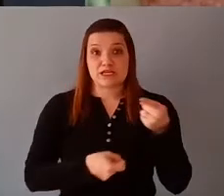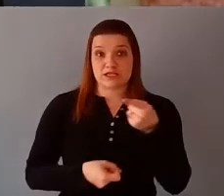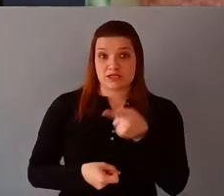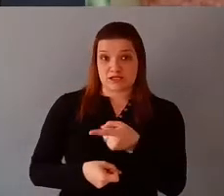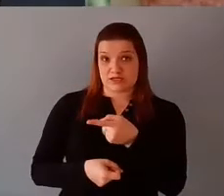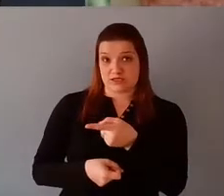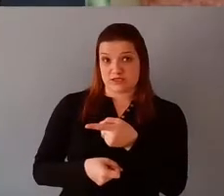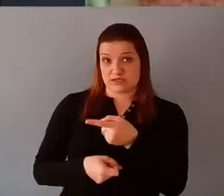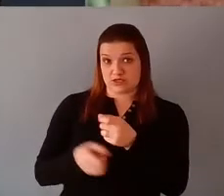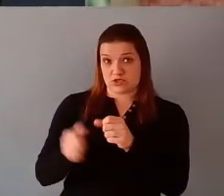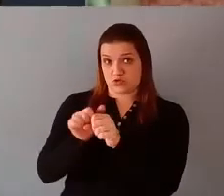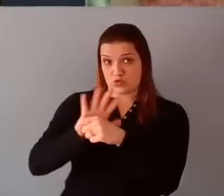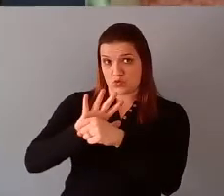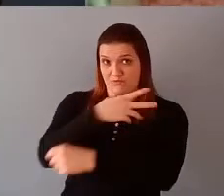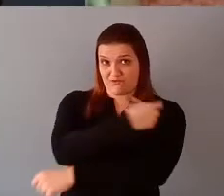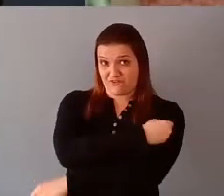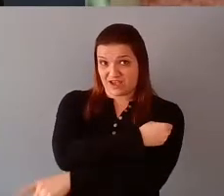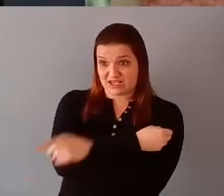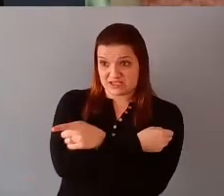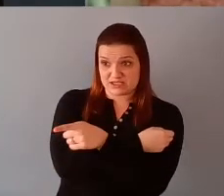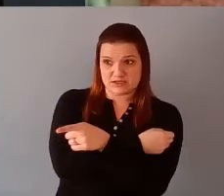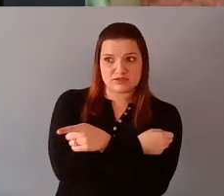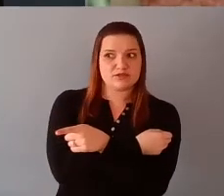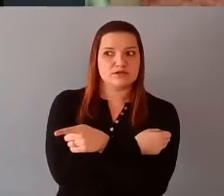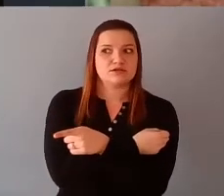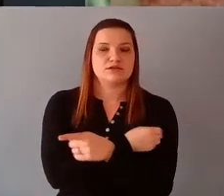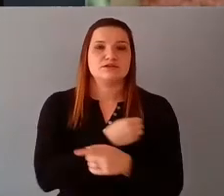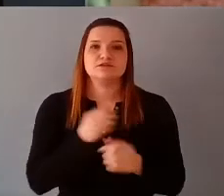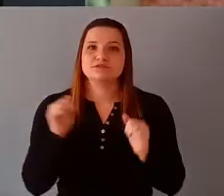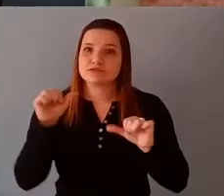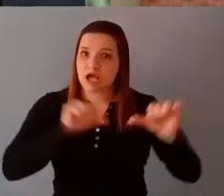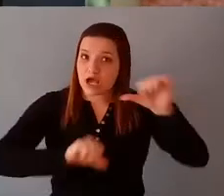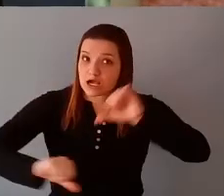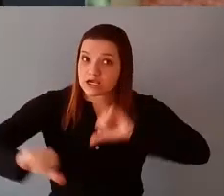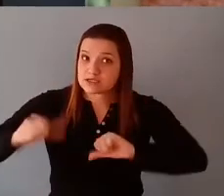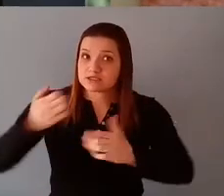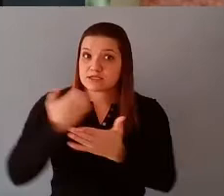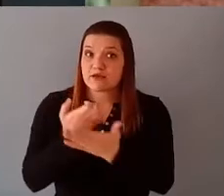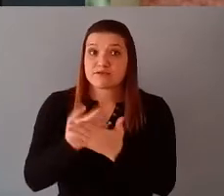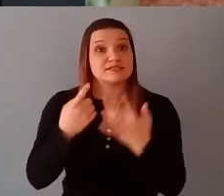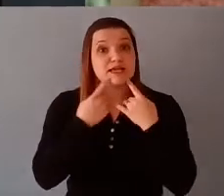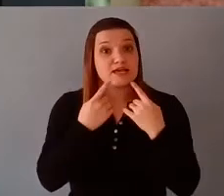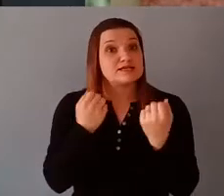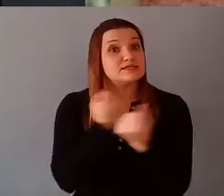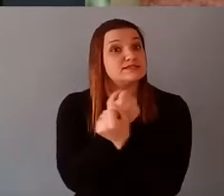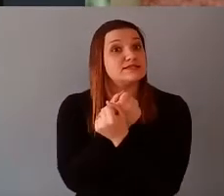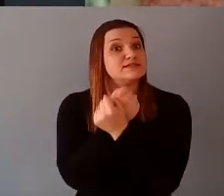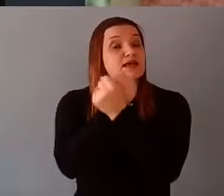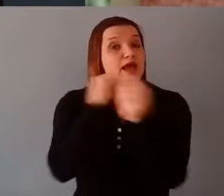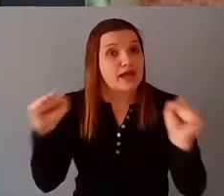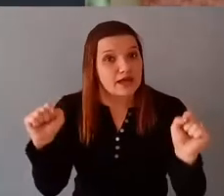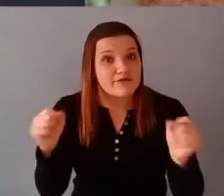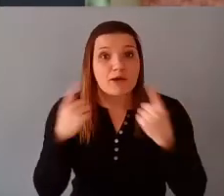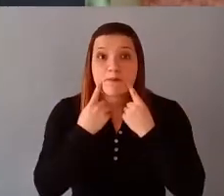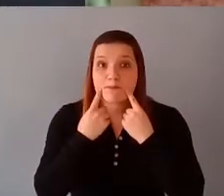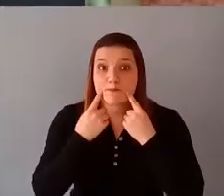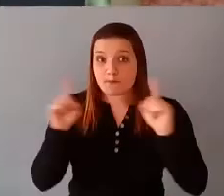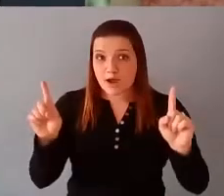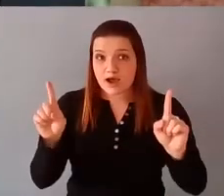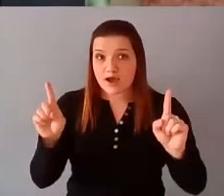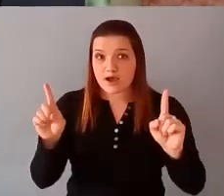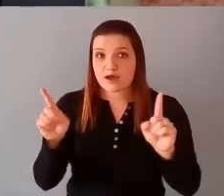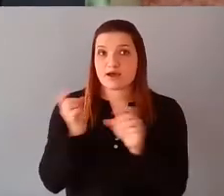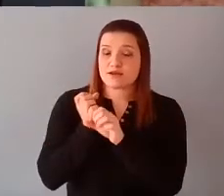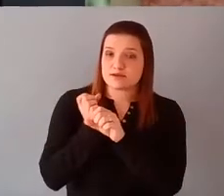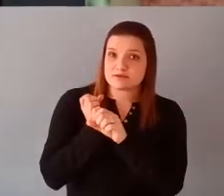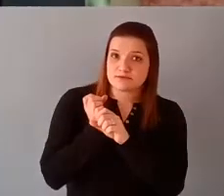vaccine, all scientific evidence indicates it is very safe, very effective. It was developed